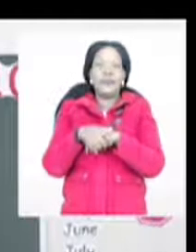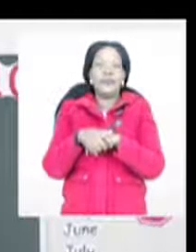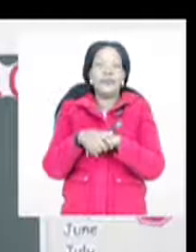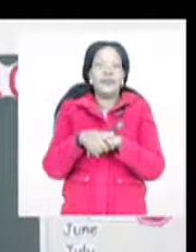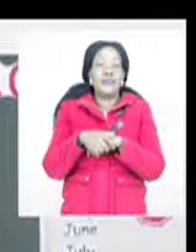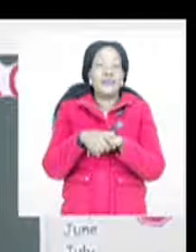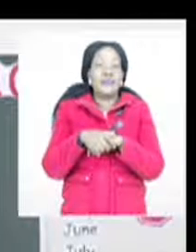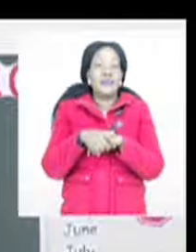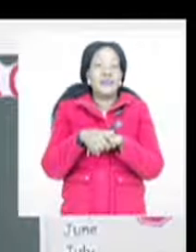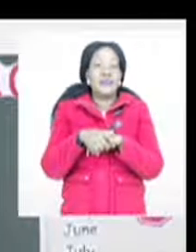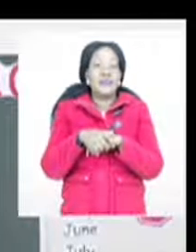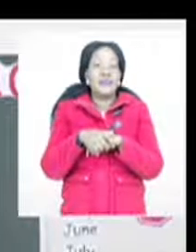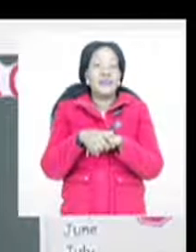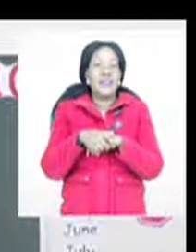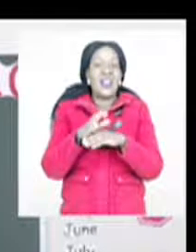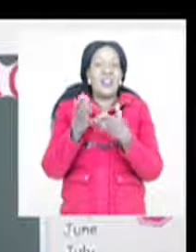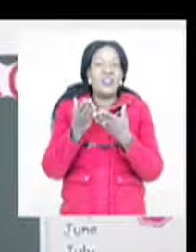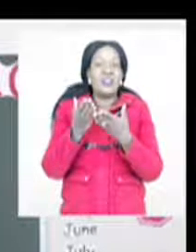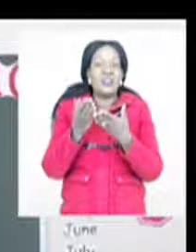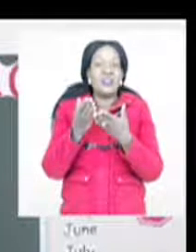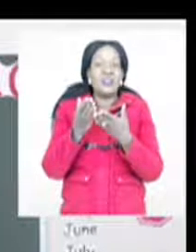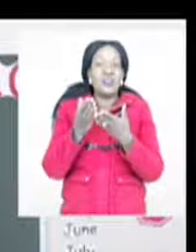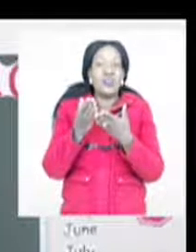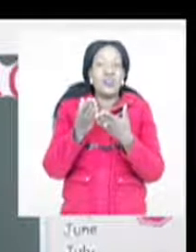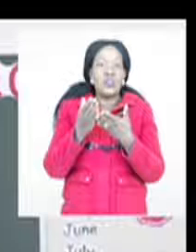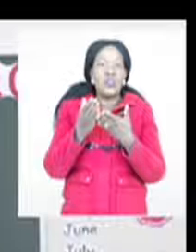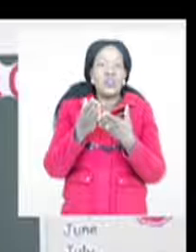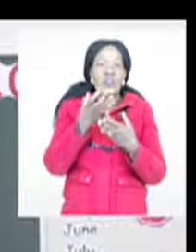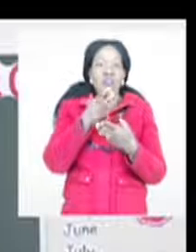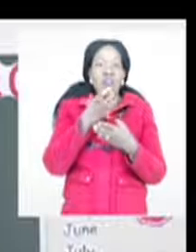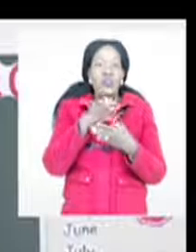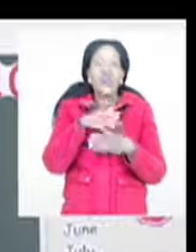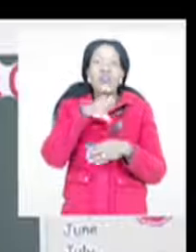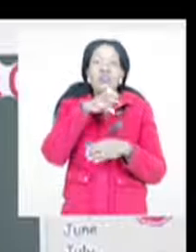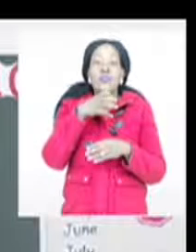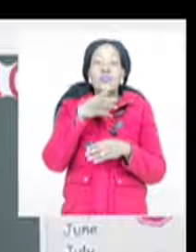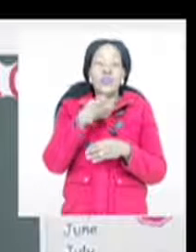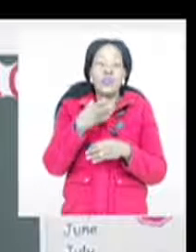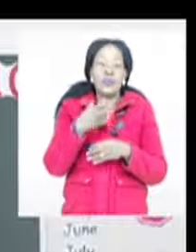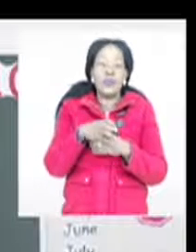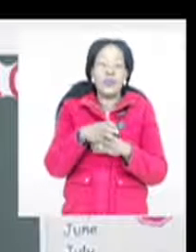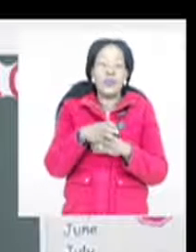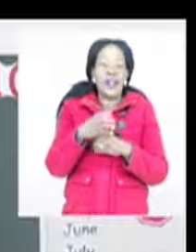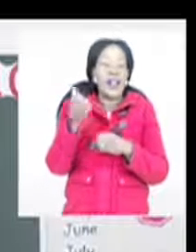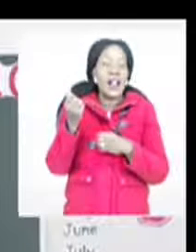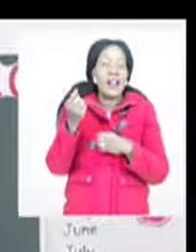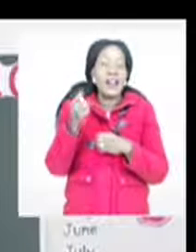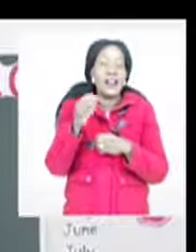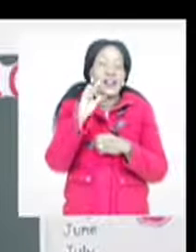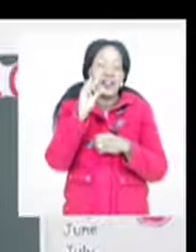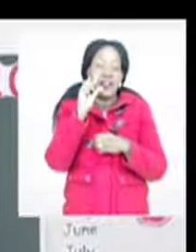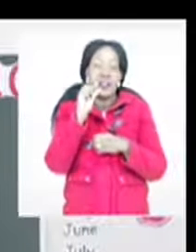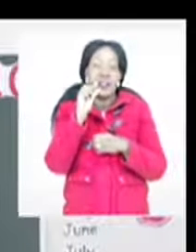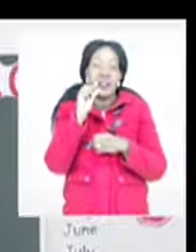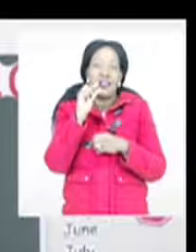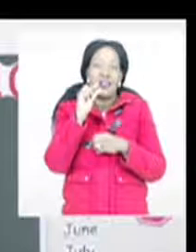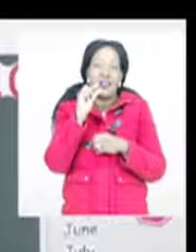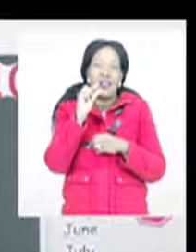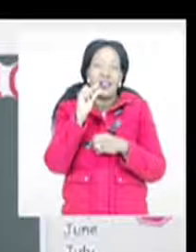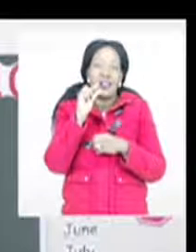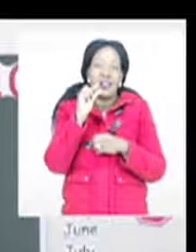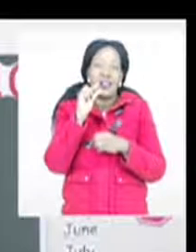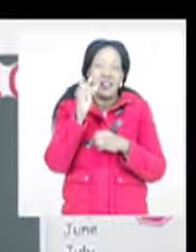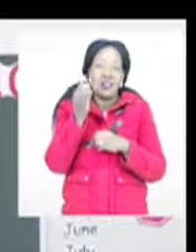like to share with you a poem about a frog. I have a little frog. I have a little